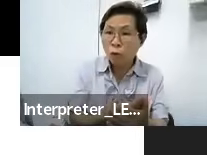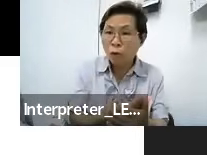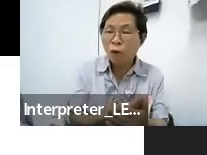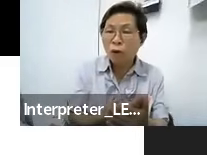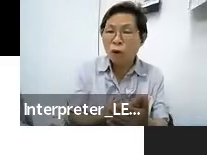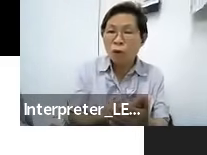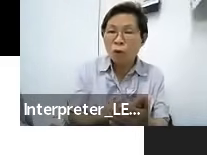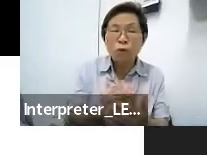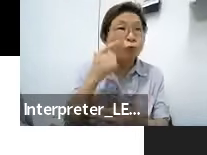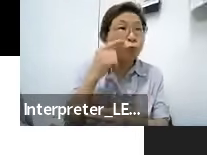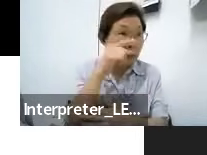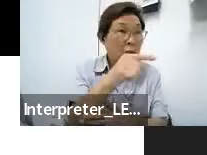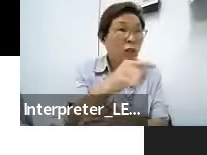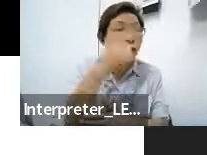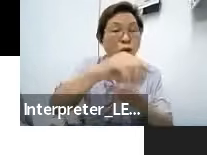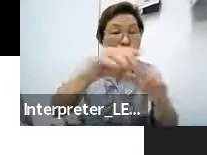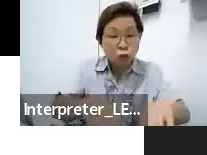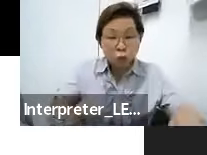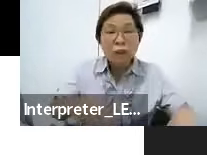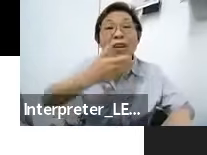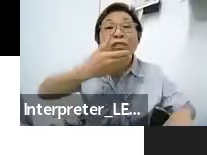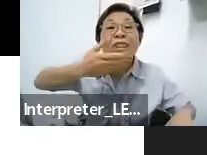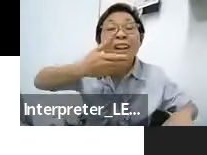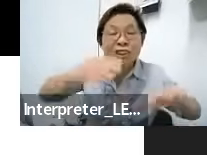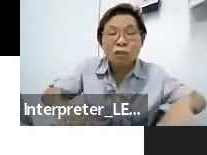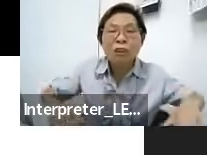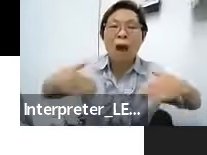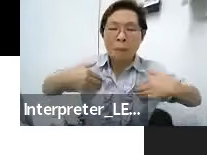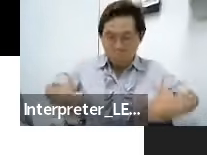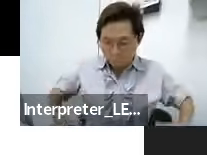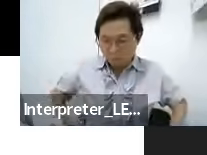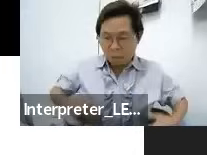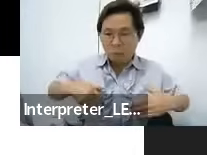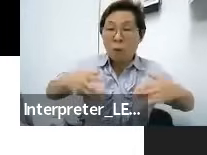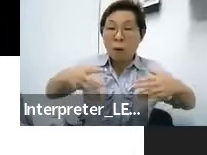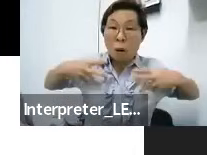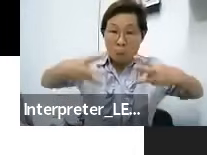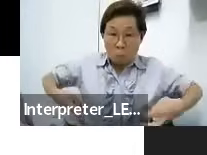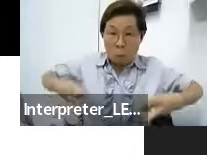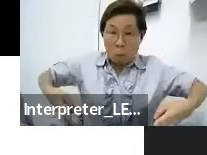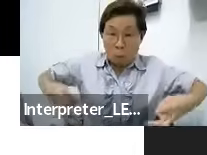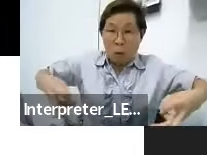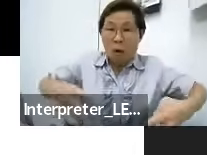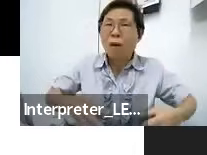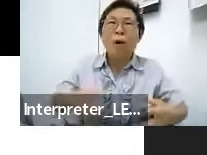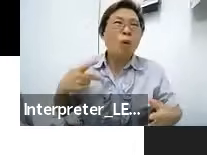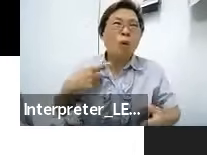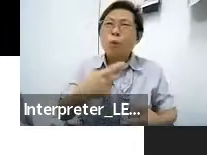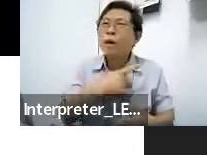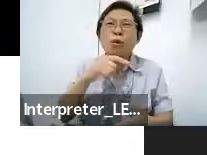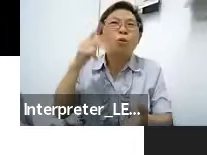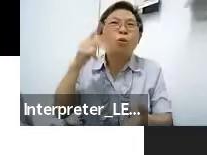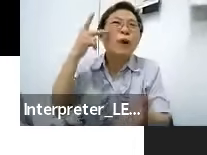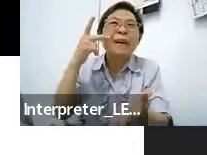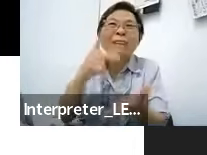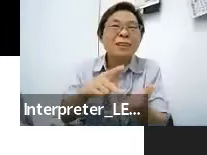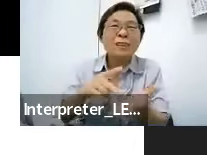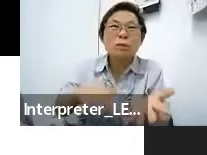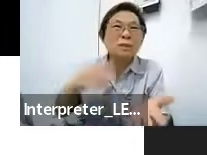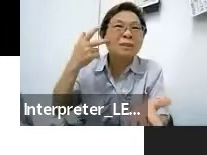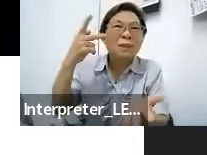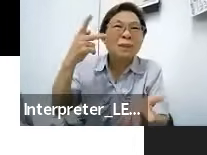children and young people with physical disabilities. But what we don't recognize as yet is the